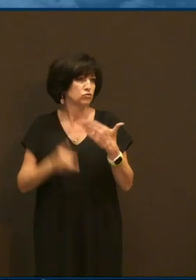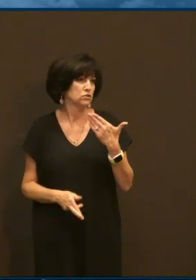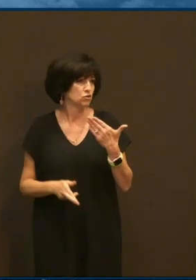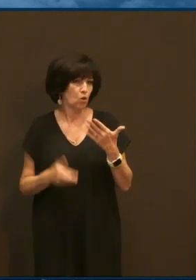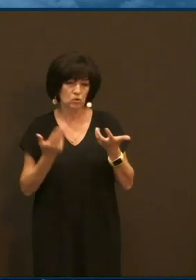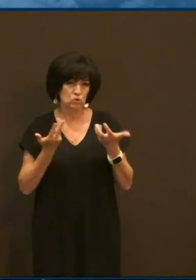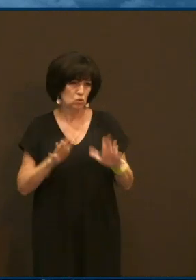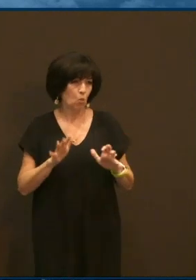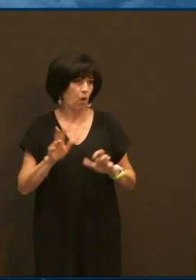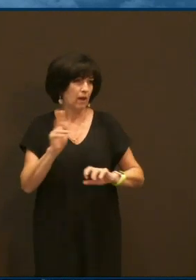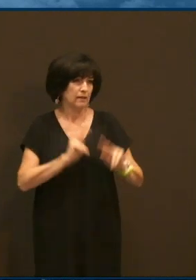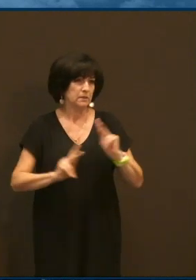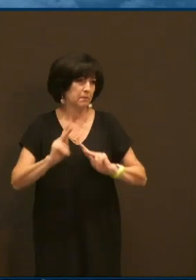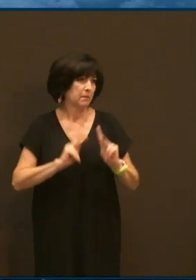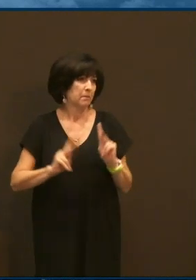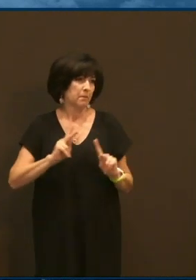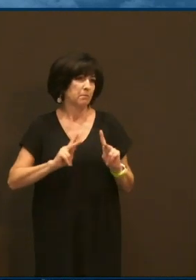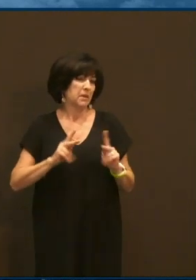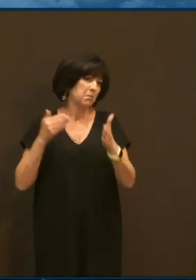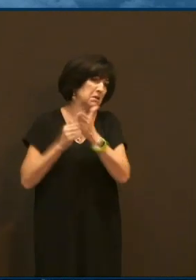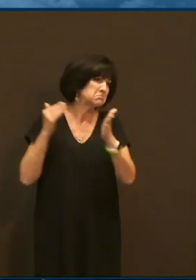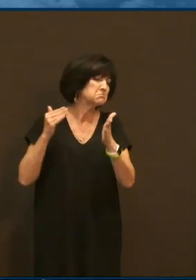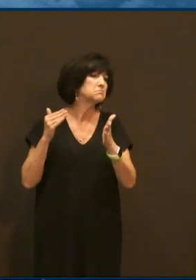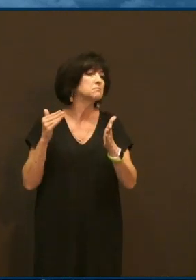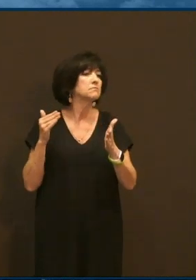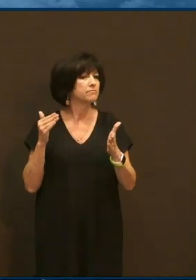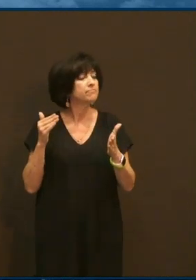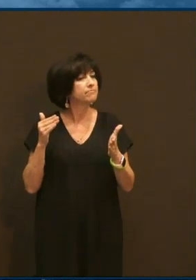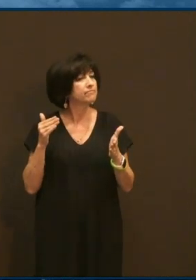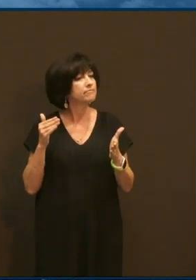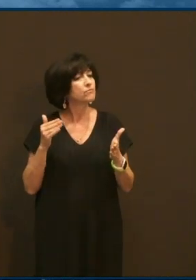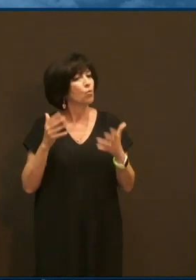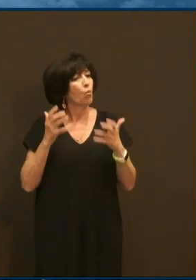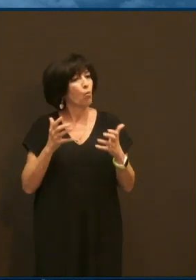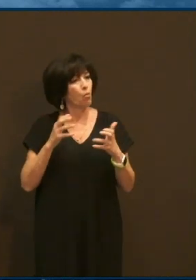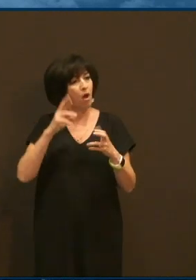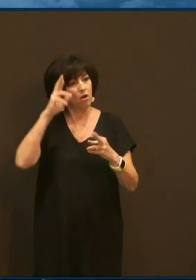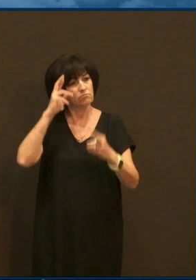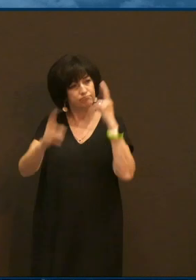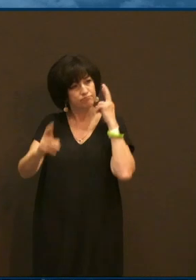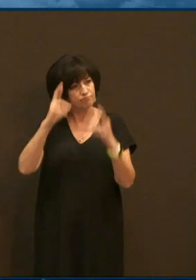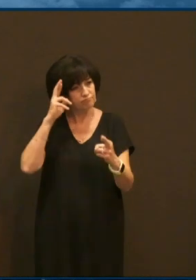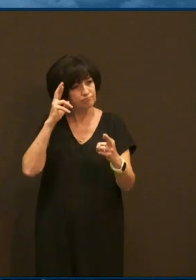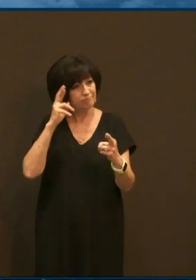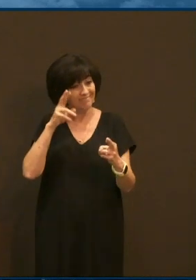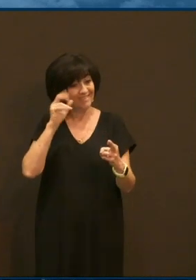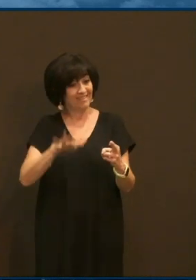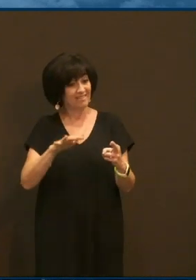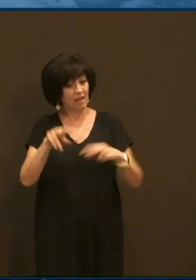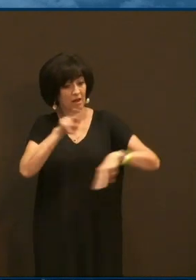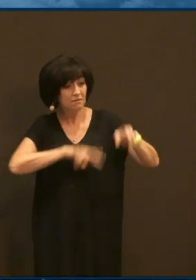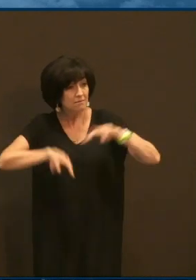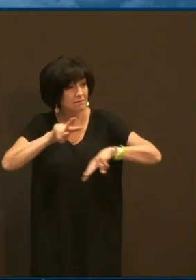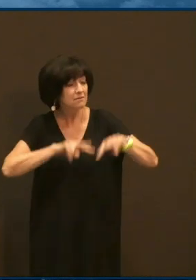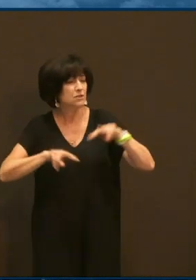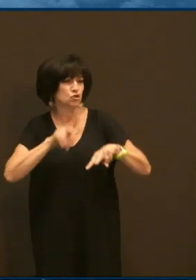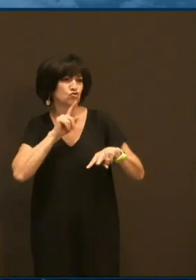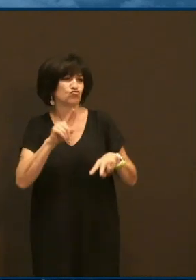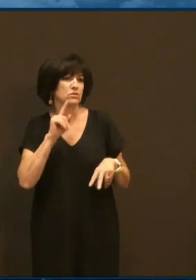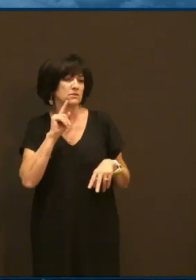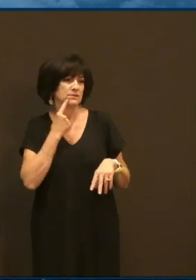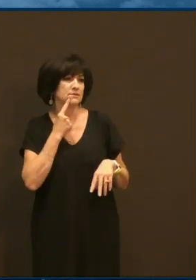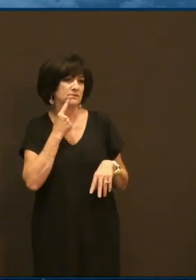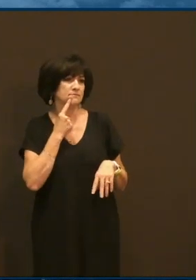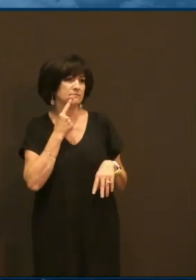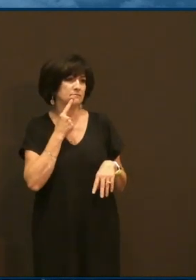Evaluating all these techniques, I think, are critical to that effort. And with respect to this particular thing,